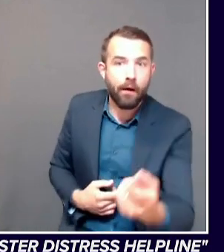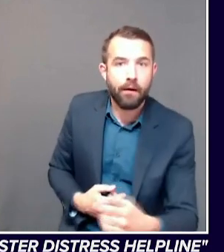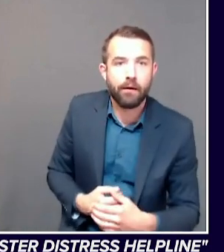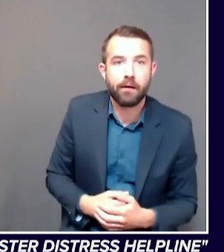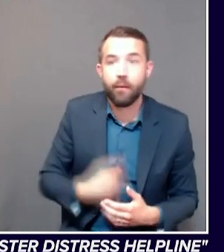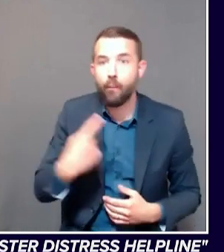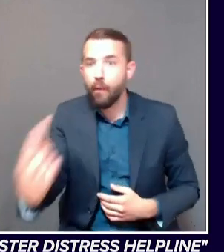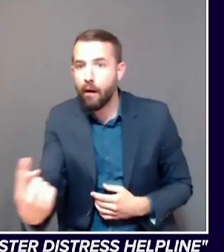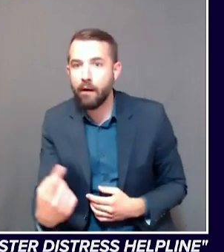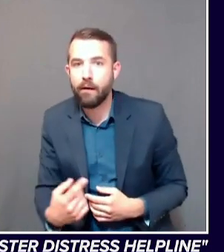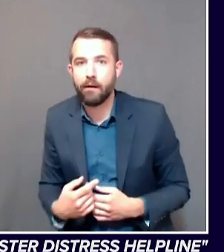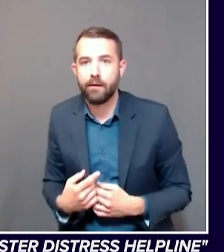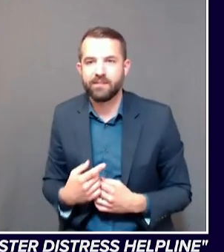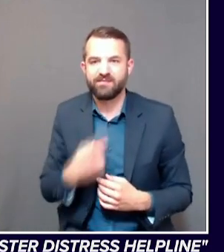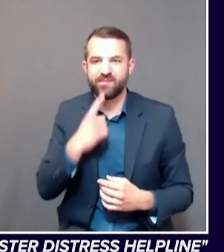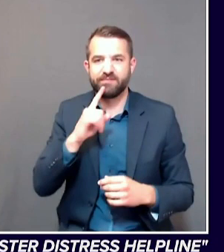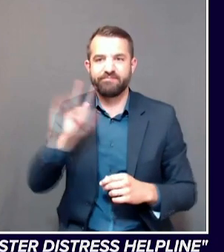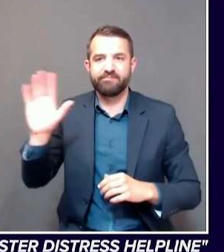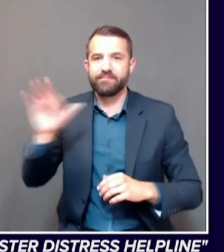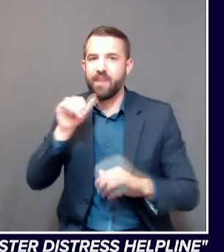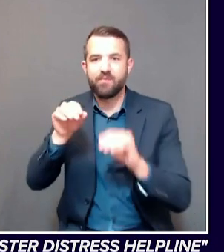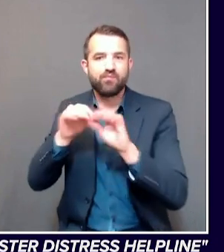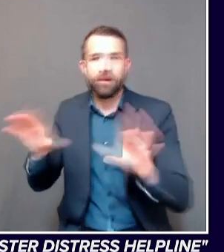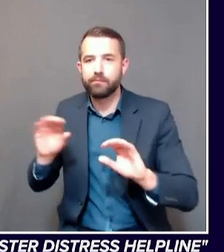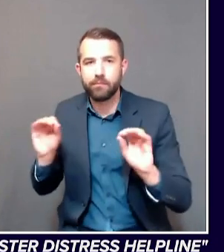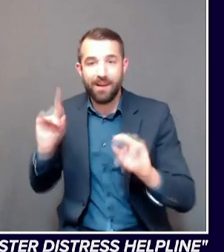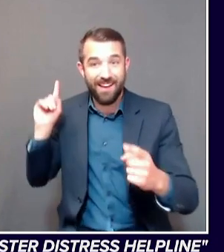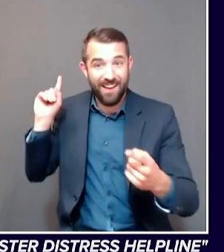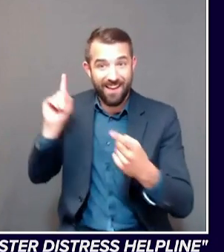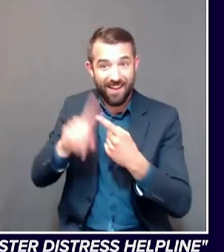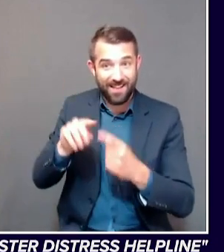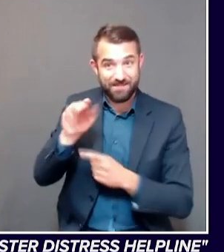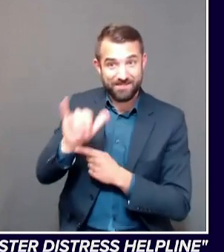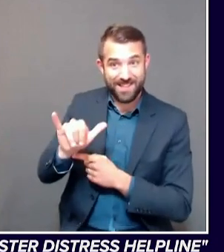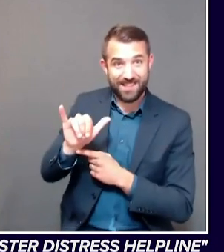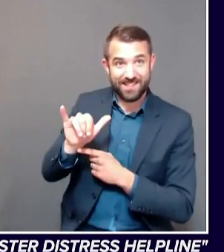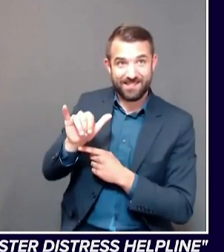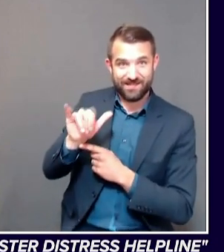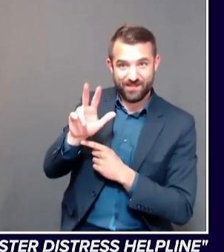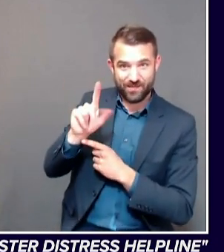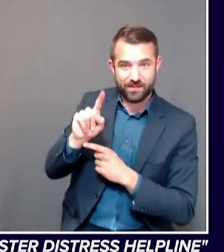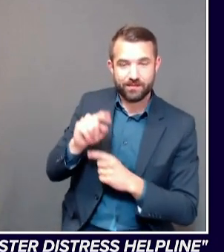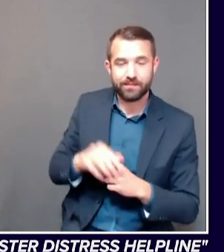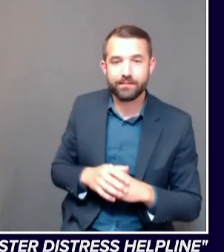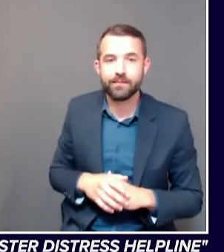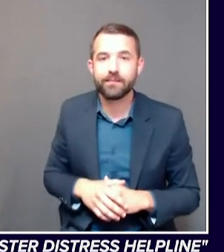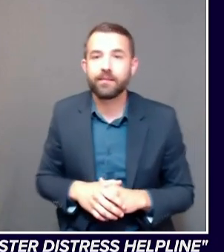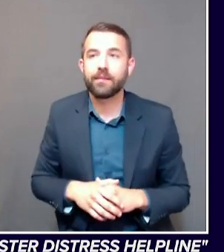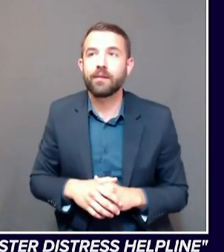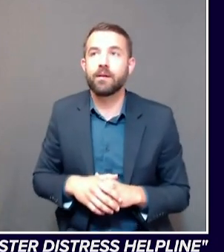Okay, thank you. You bet. We're going to turn next to Bob Evans at News Center.